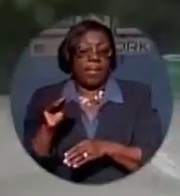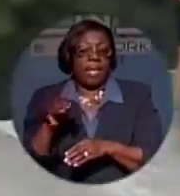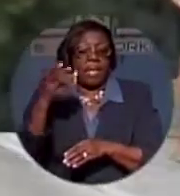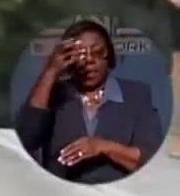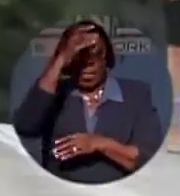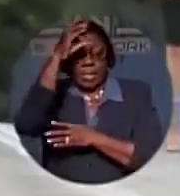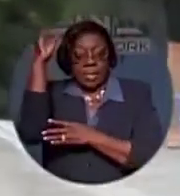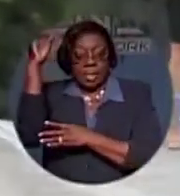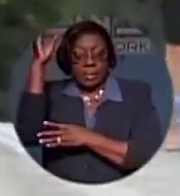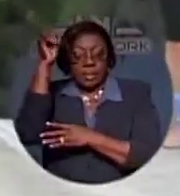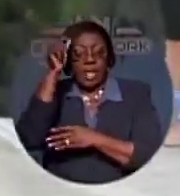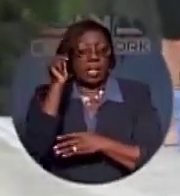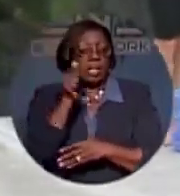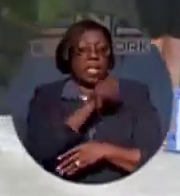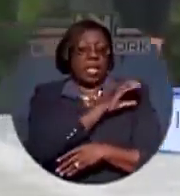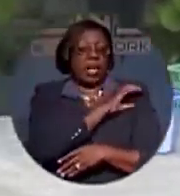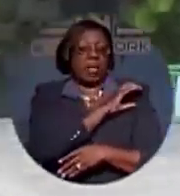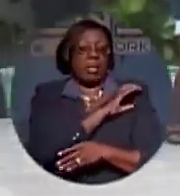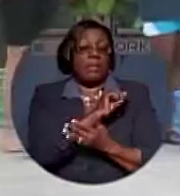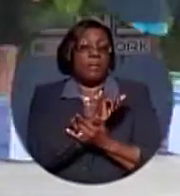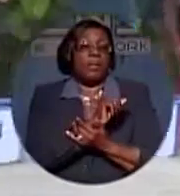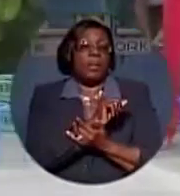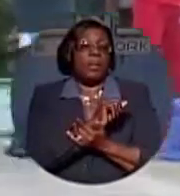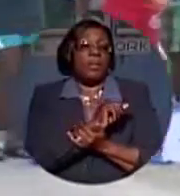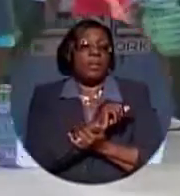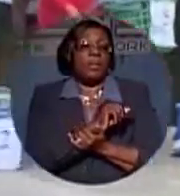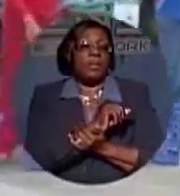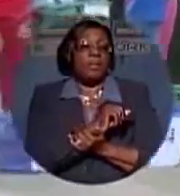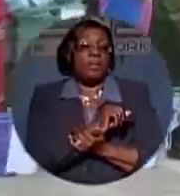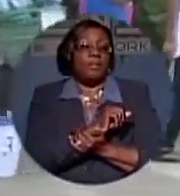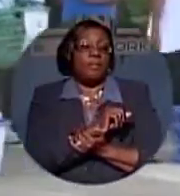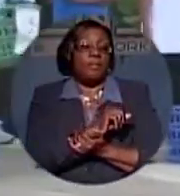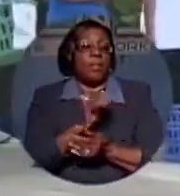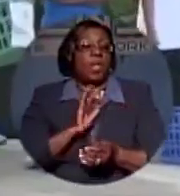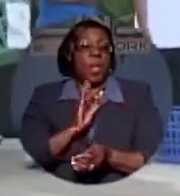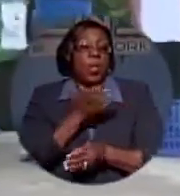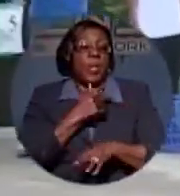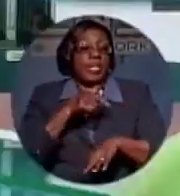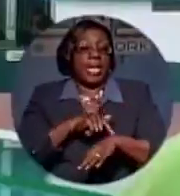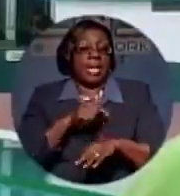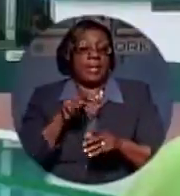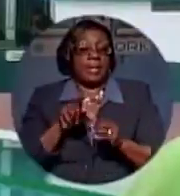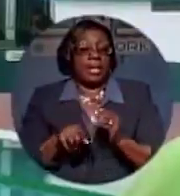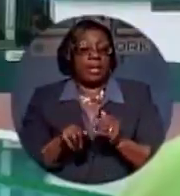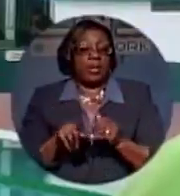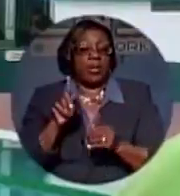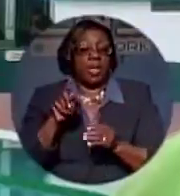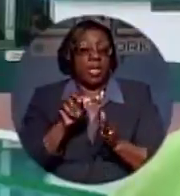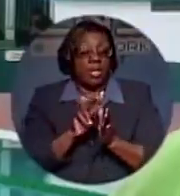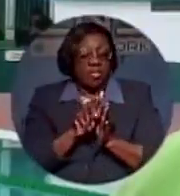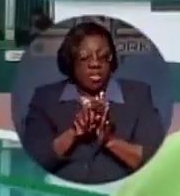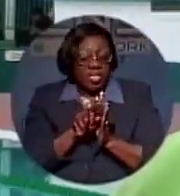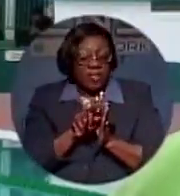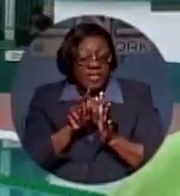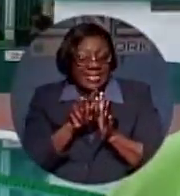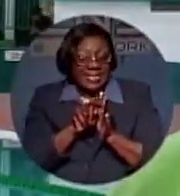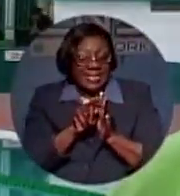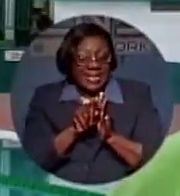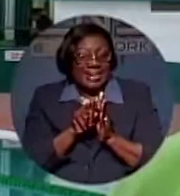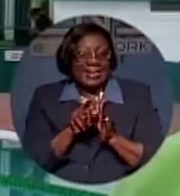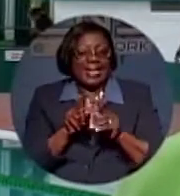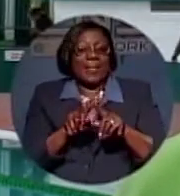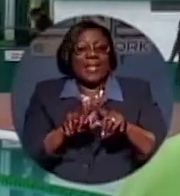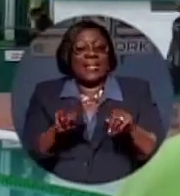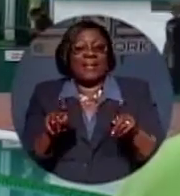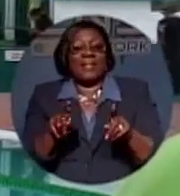Arjun Cargill. And officials will have to be on the button. We time down to 1/100th of a second, and that could be the